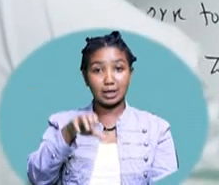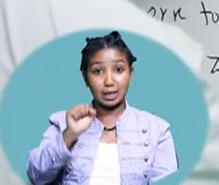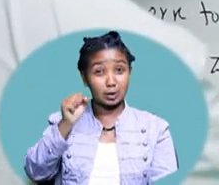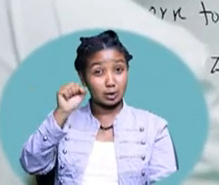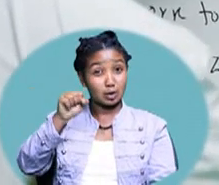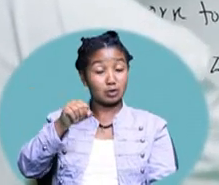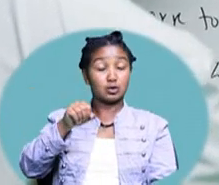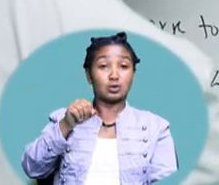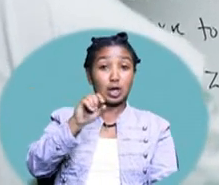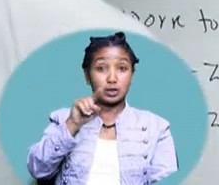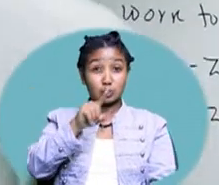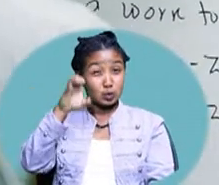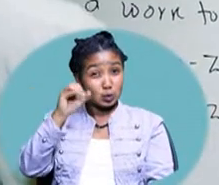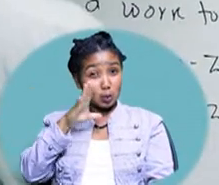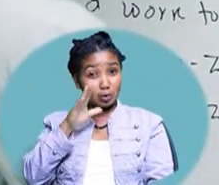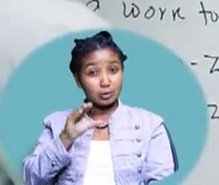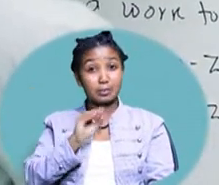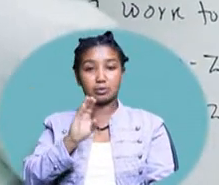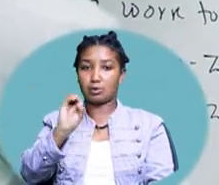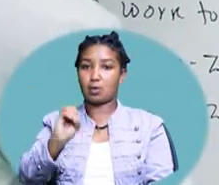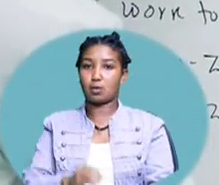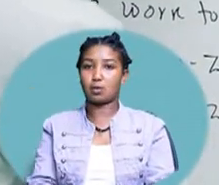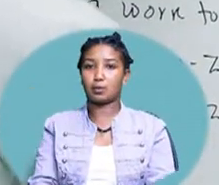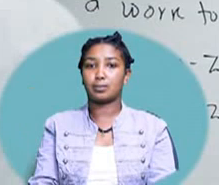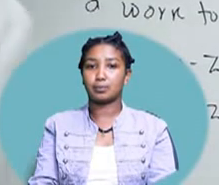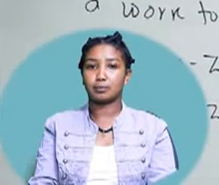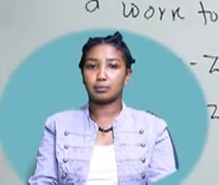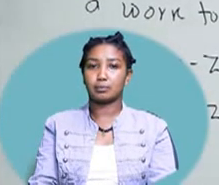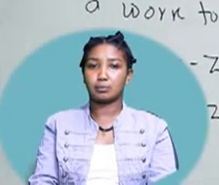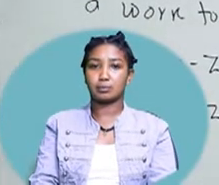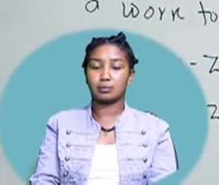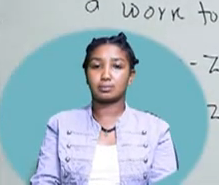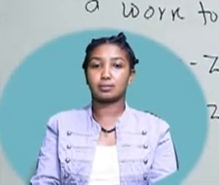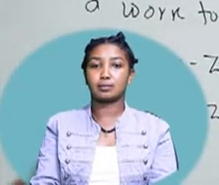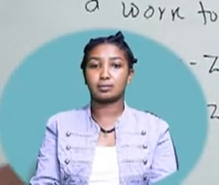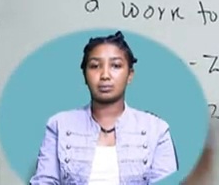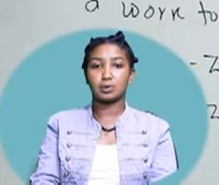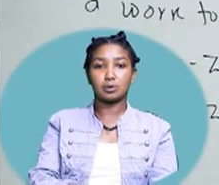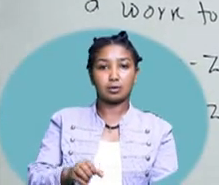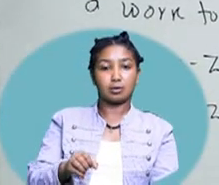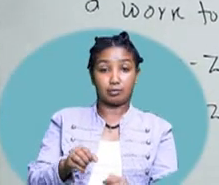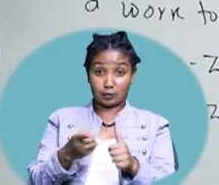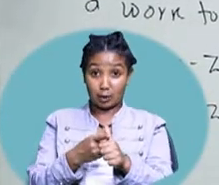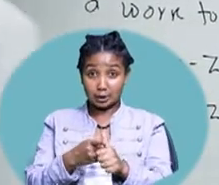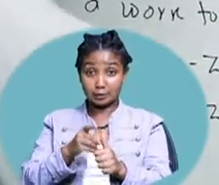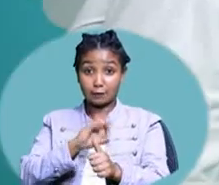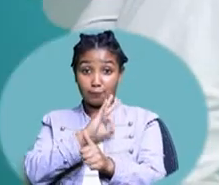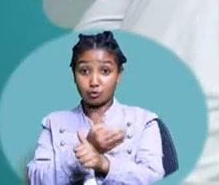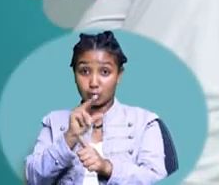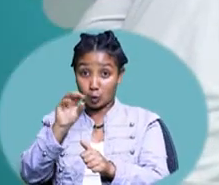S should not be 0. While we are making this, force must not be 0,